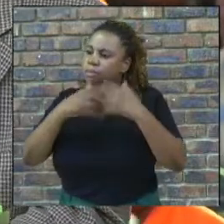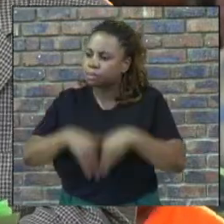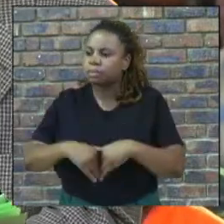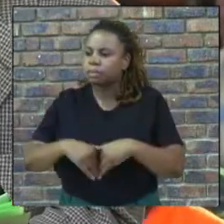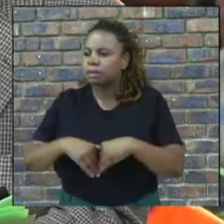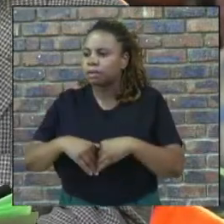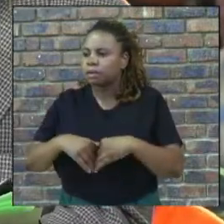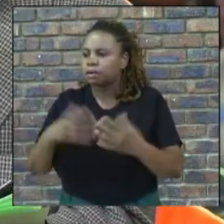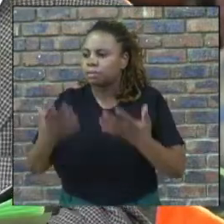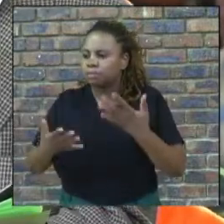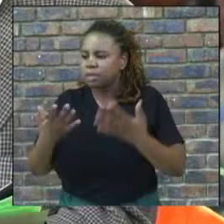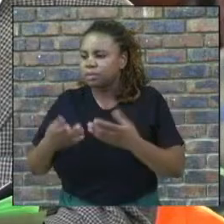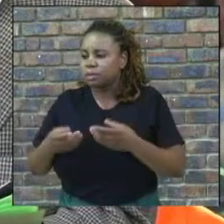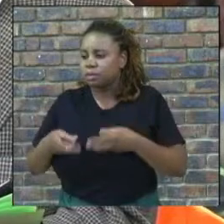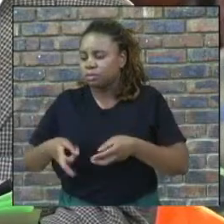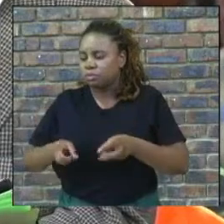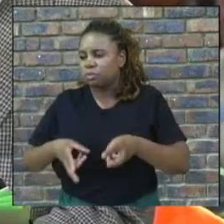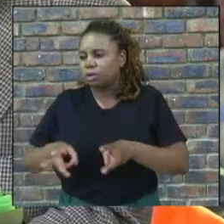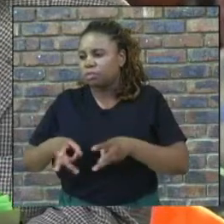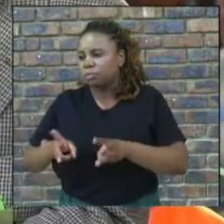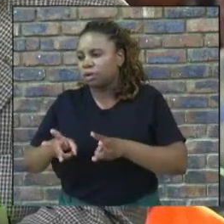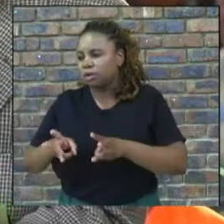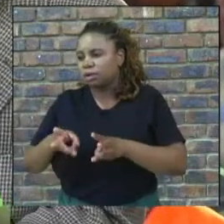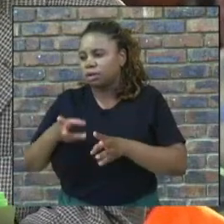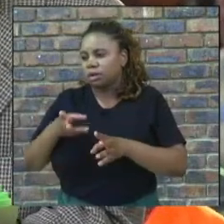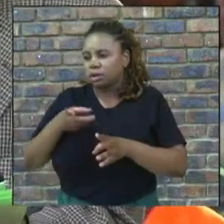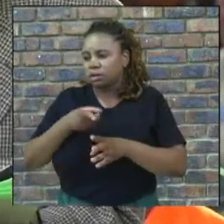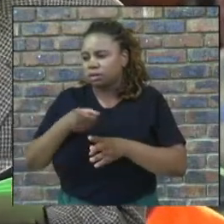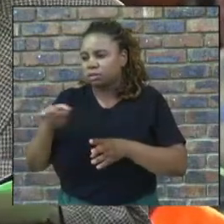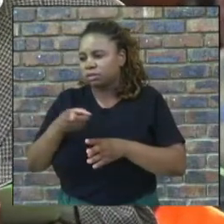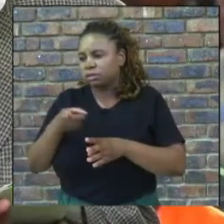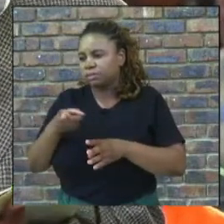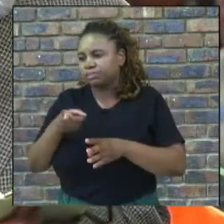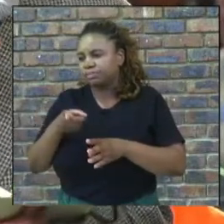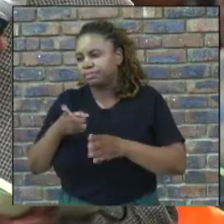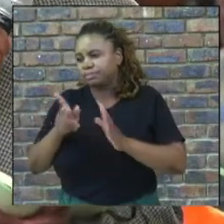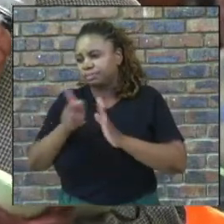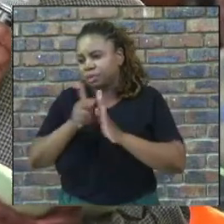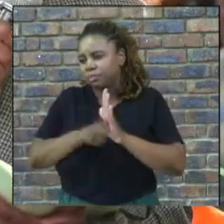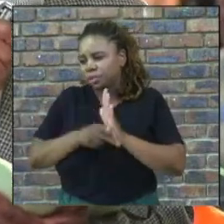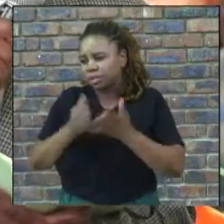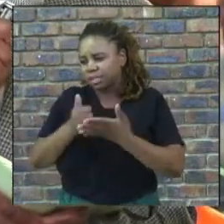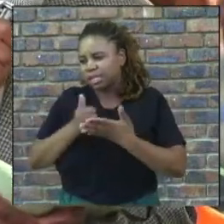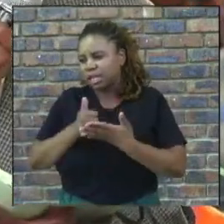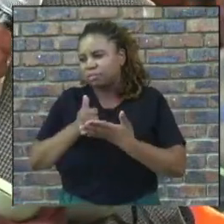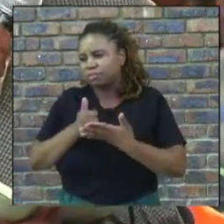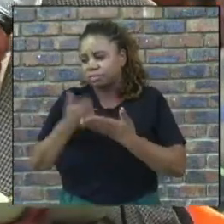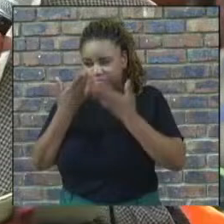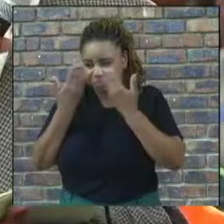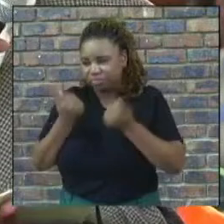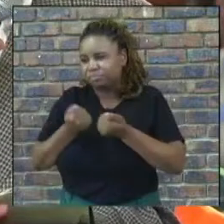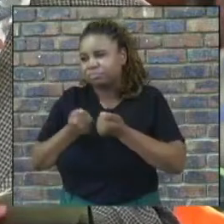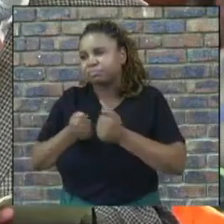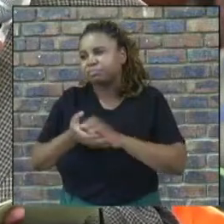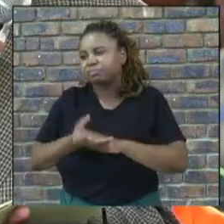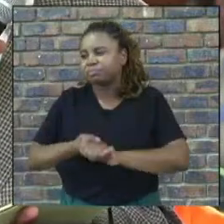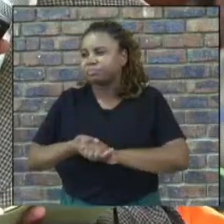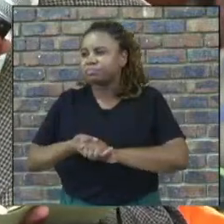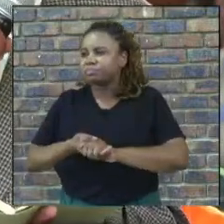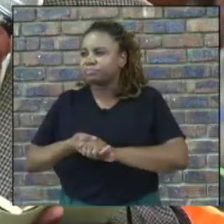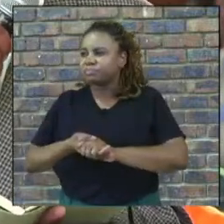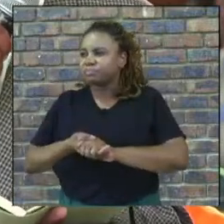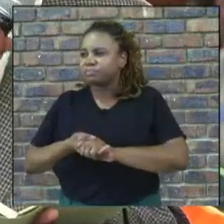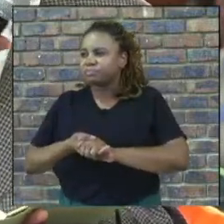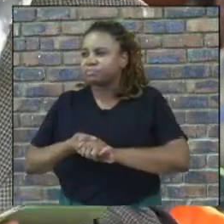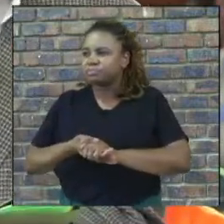tla thola bonyanyane bo ka no ka bothola ko policy ya hao. Ke batla ho tla ko tabeng ya